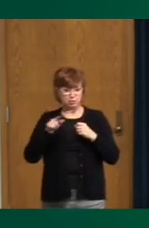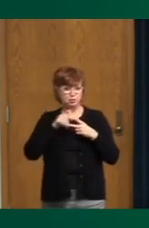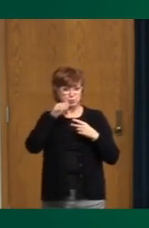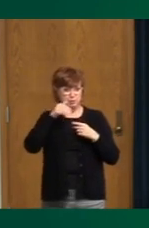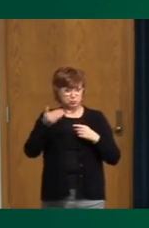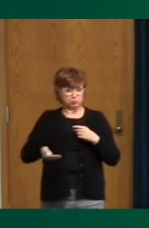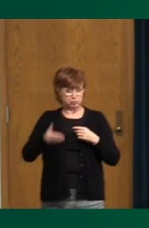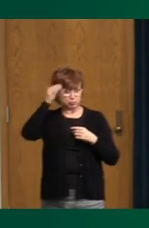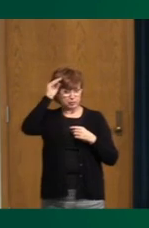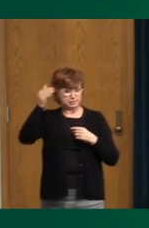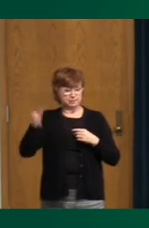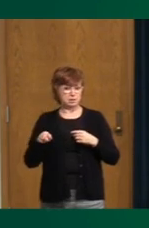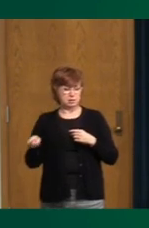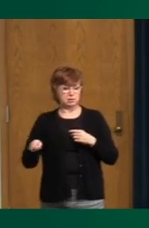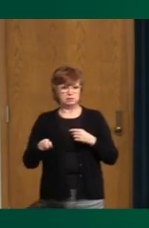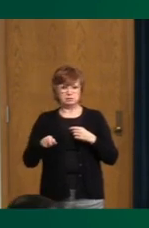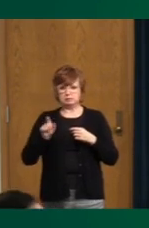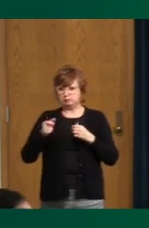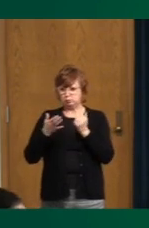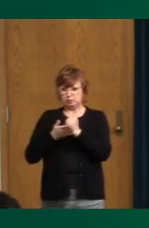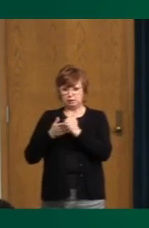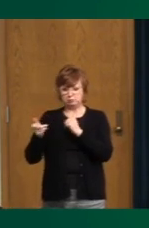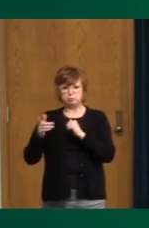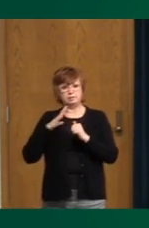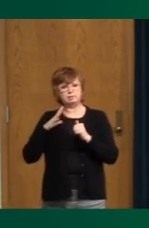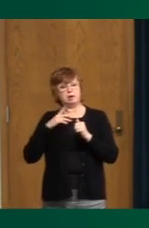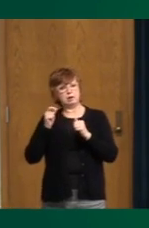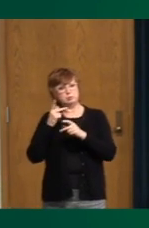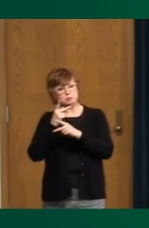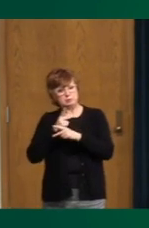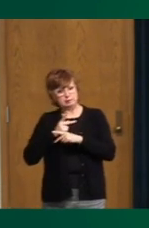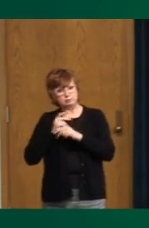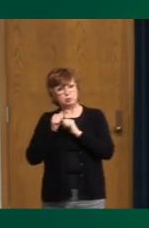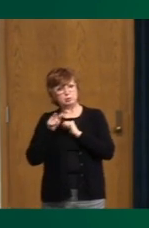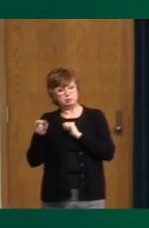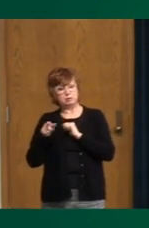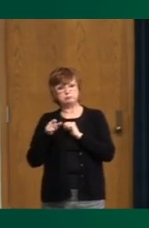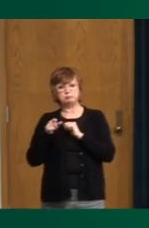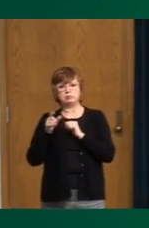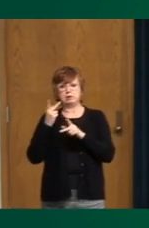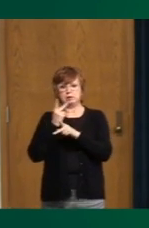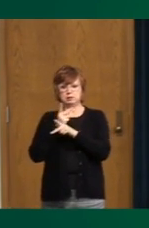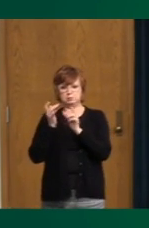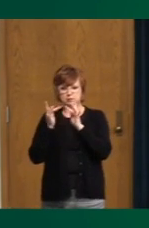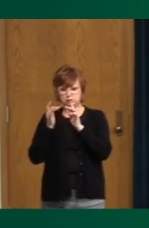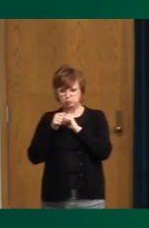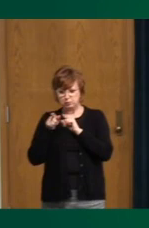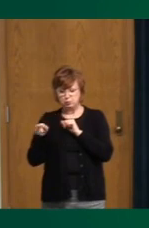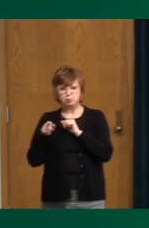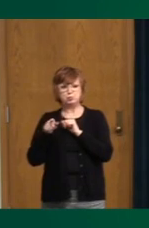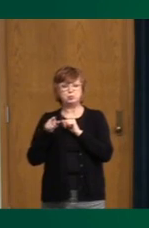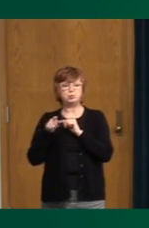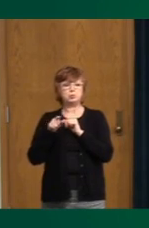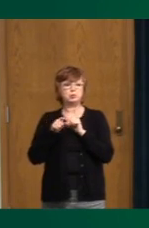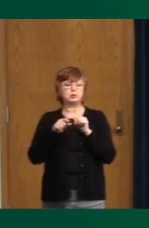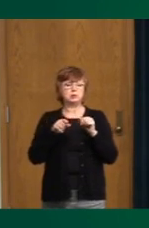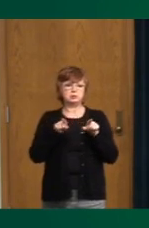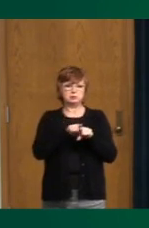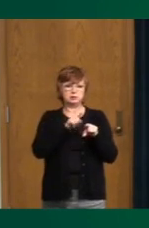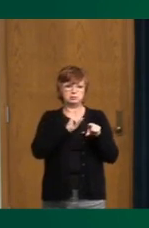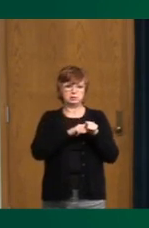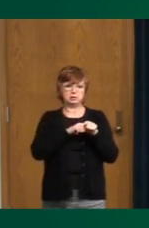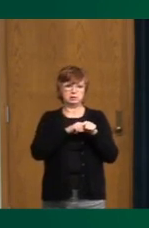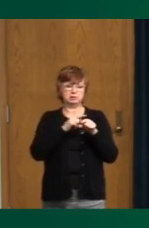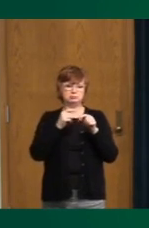to assist them with something. Maintain that physical distancing, stay connected, but also while staying apart. I think that's going to be